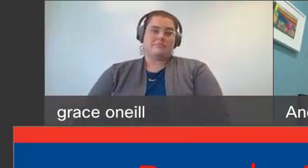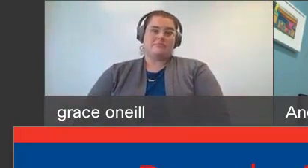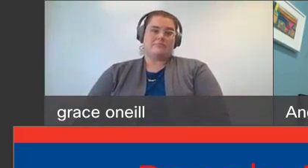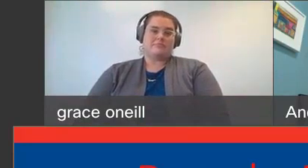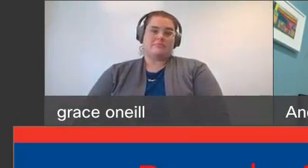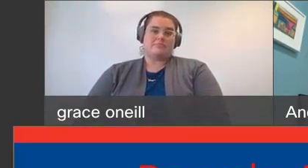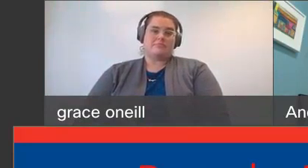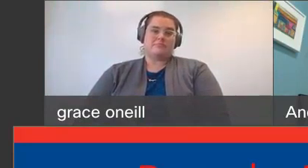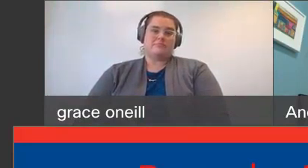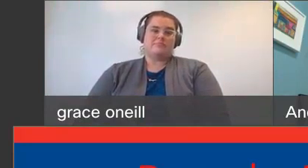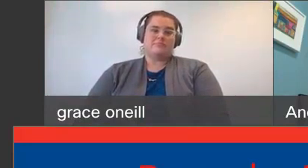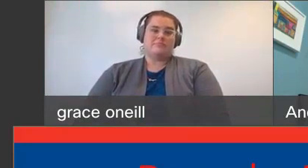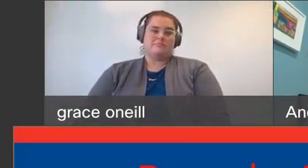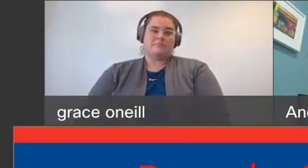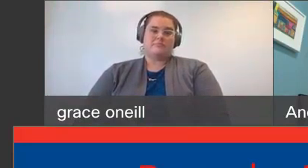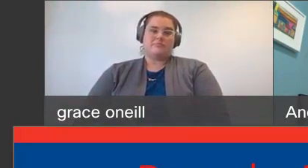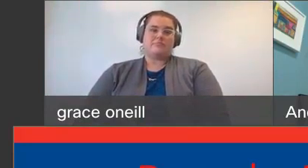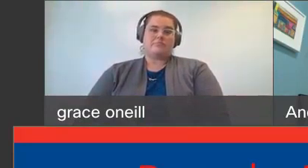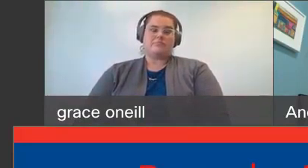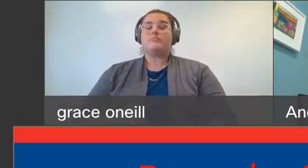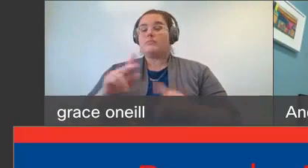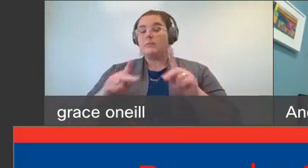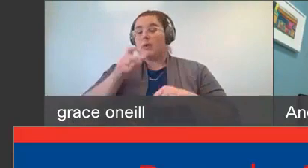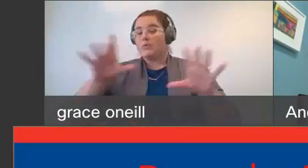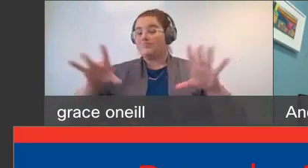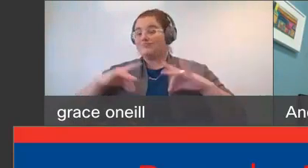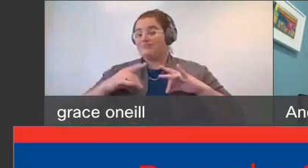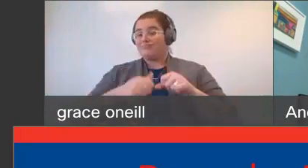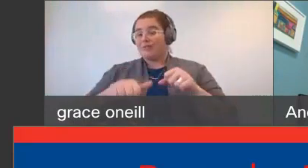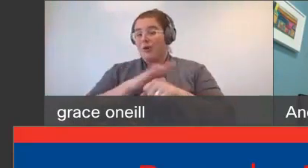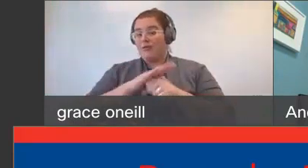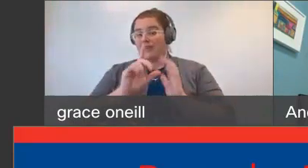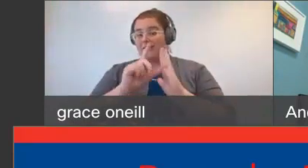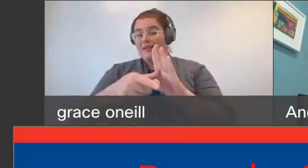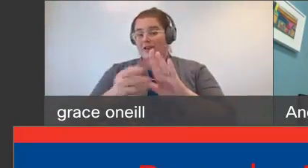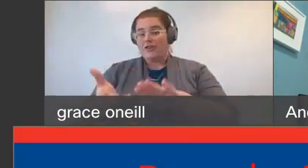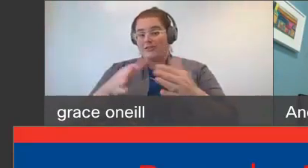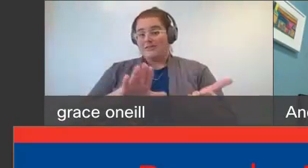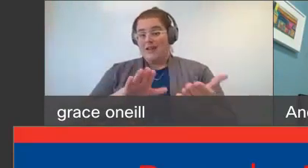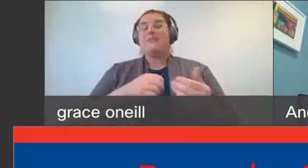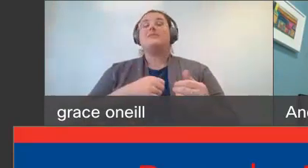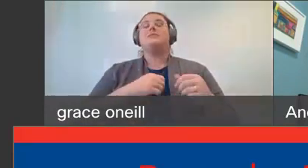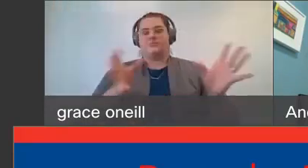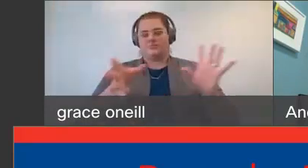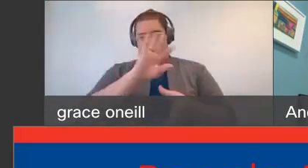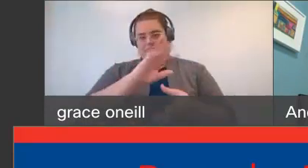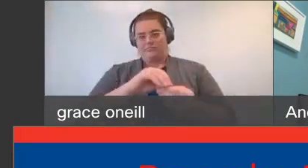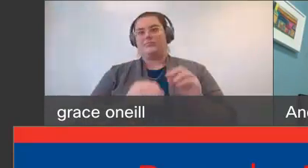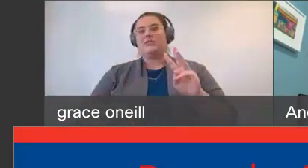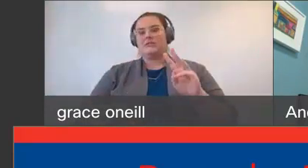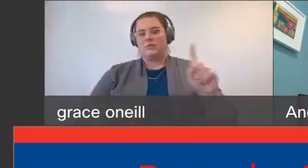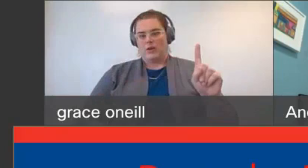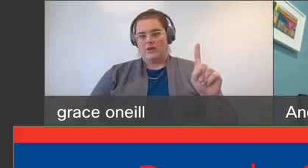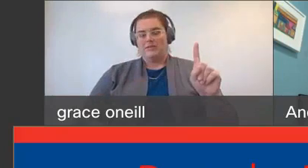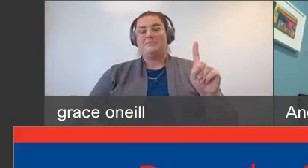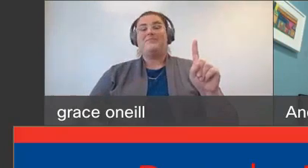And people who have had COVID who have died, there have been 61. Of those 61, 16 have been confirmed